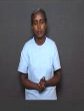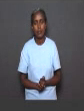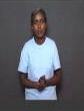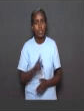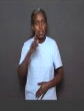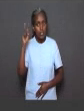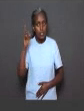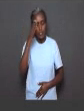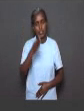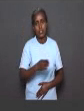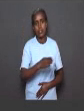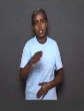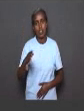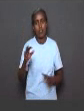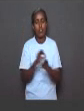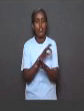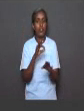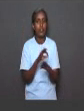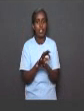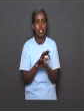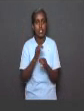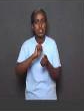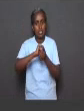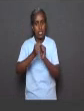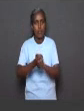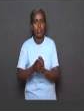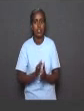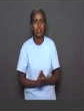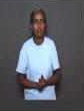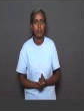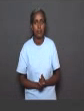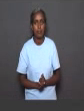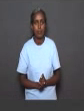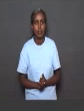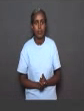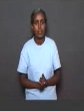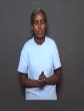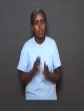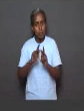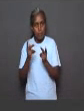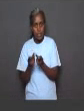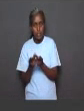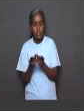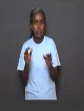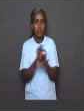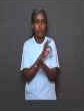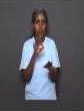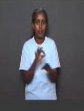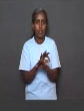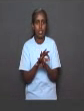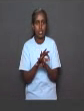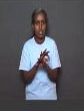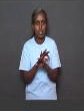Here is the graph of the function's inverse. It appears as if the function is